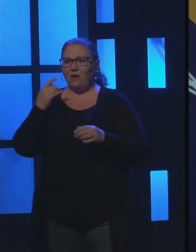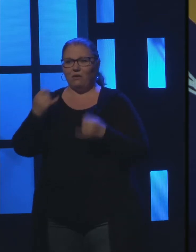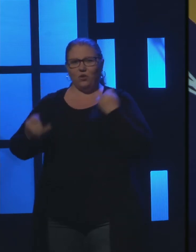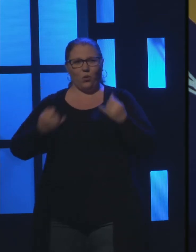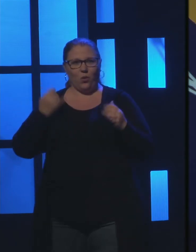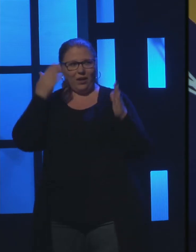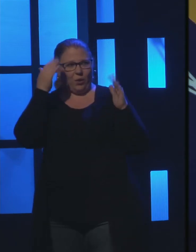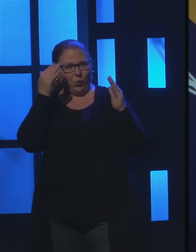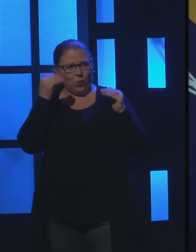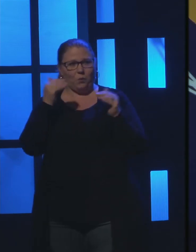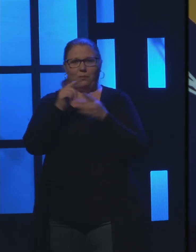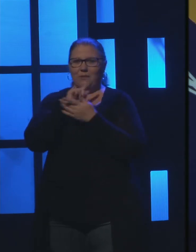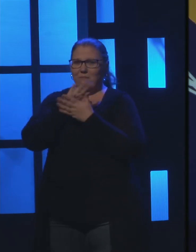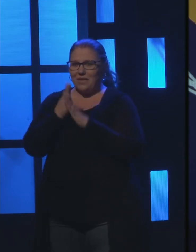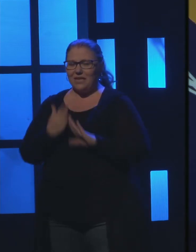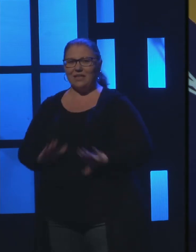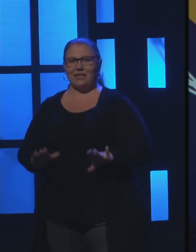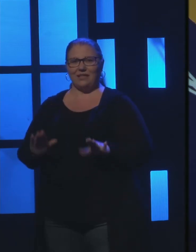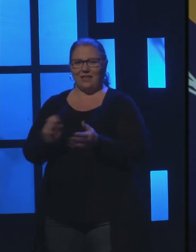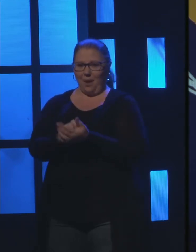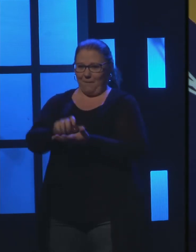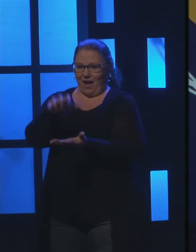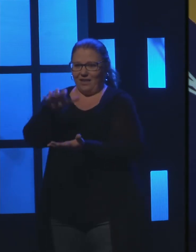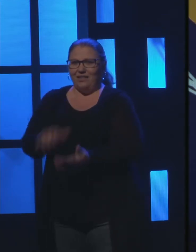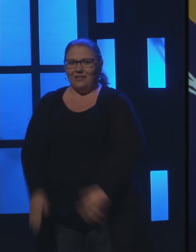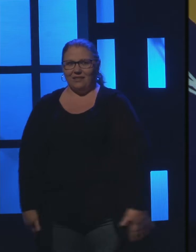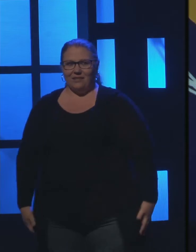joy and hope and peace and abundance.